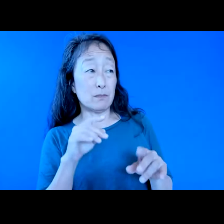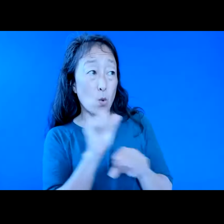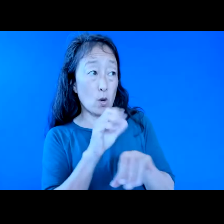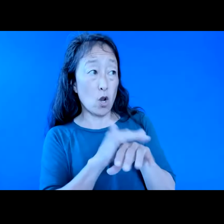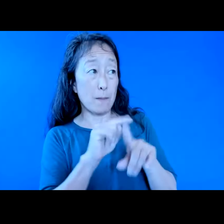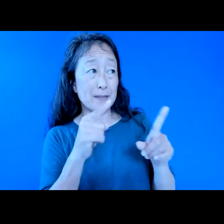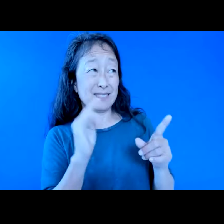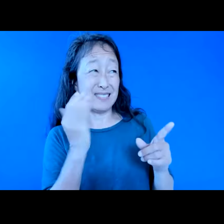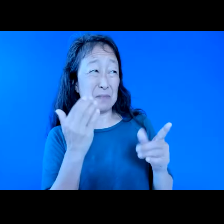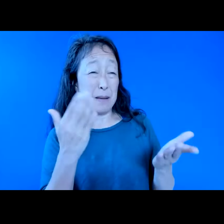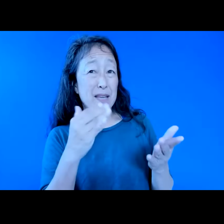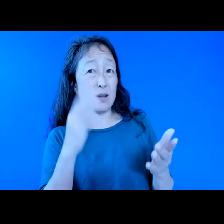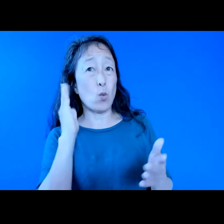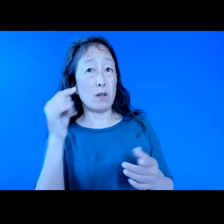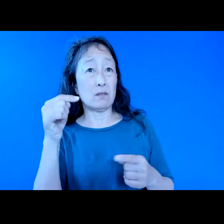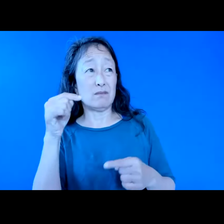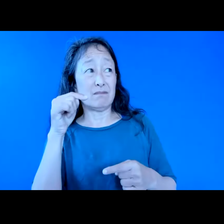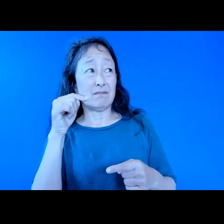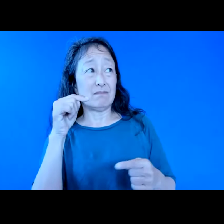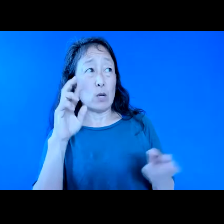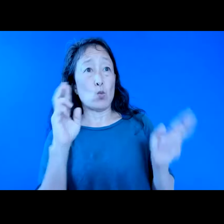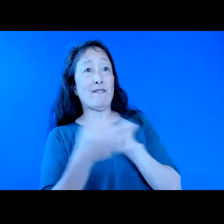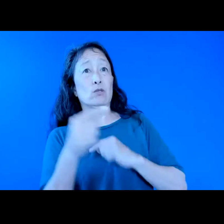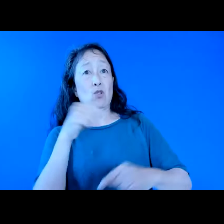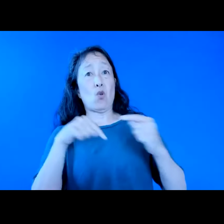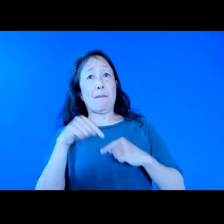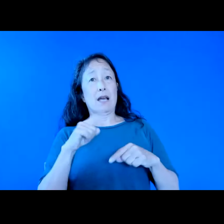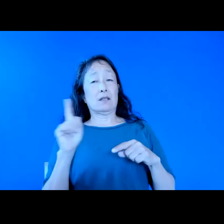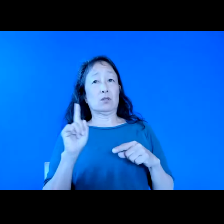it's just awful. So I was just curious like where it was at.